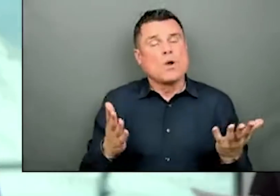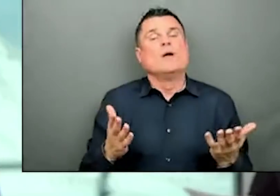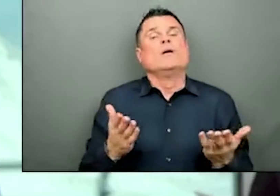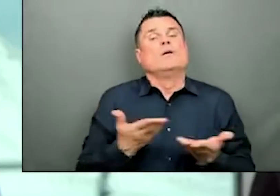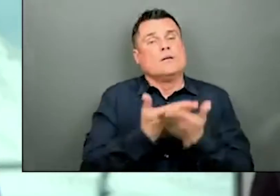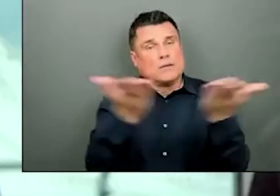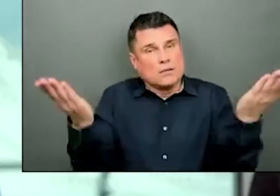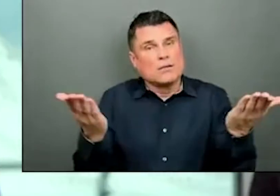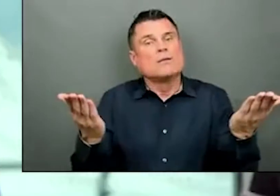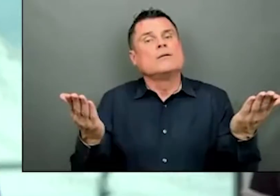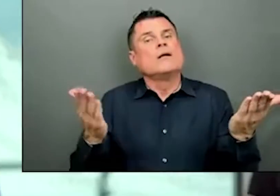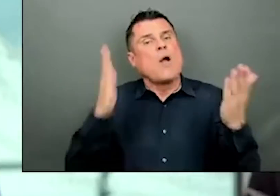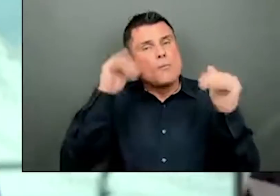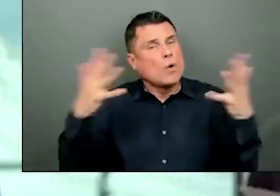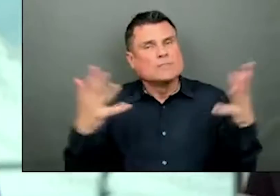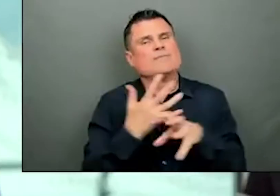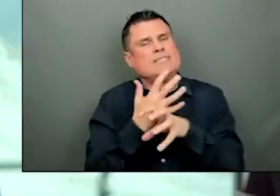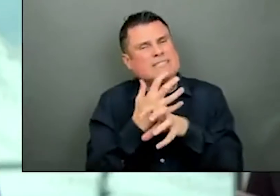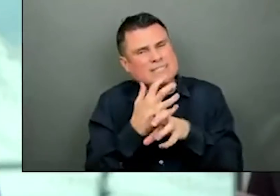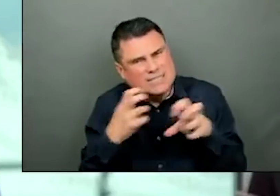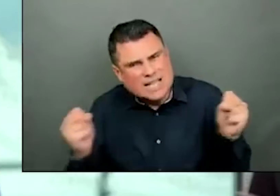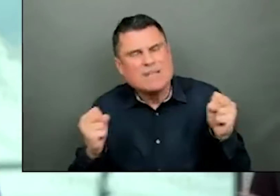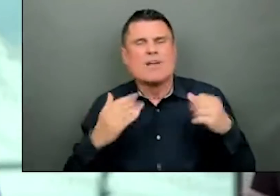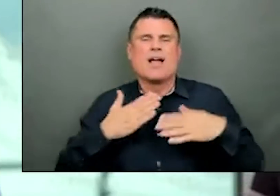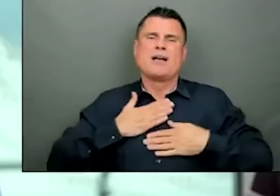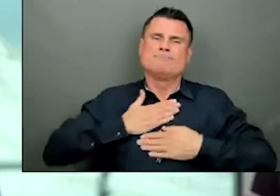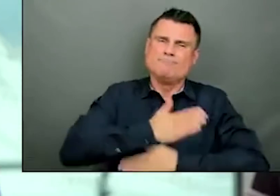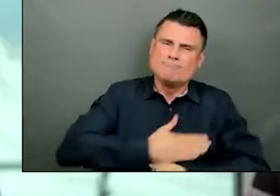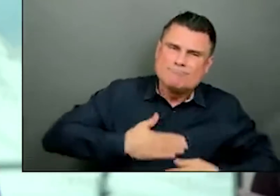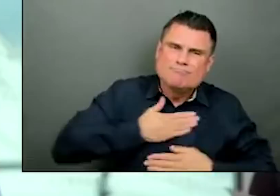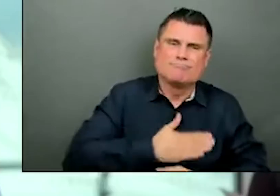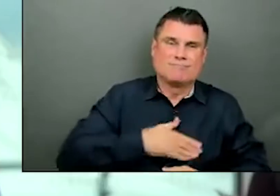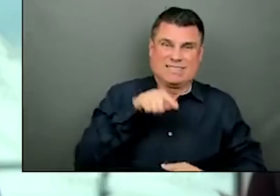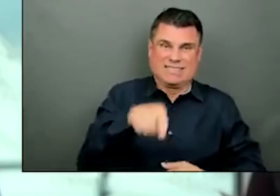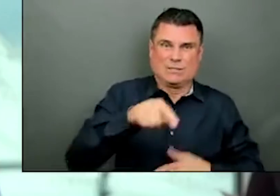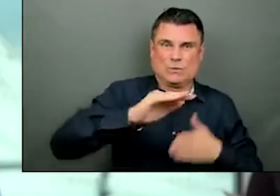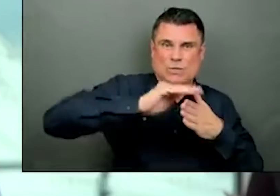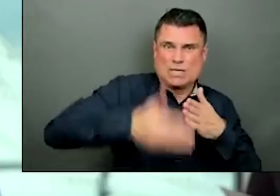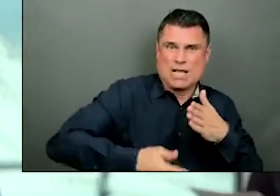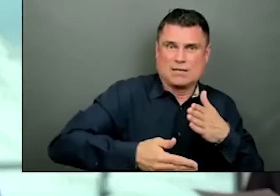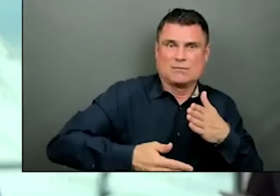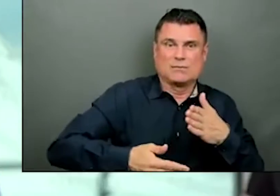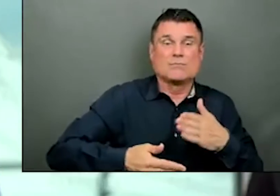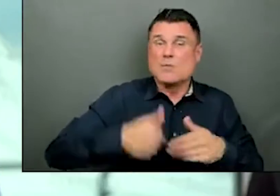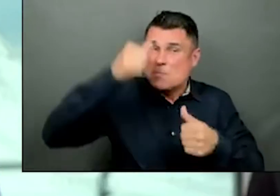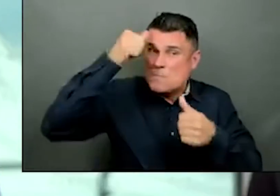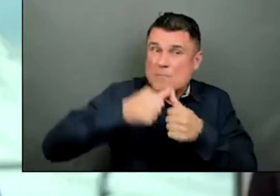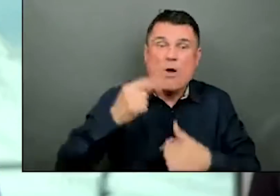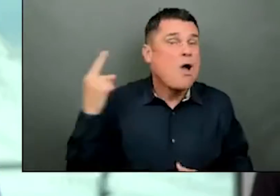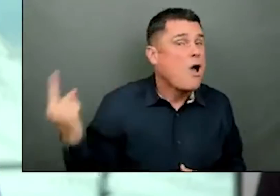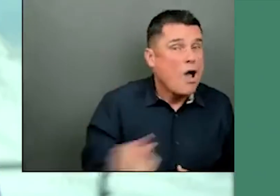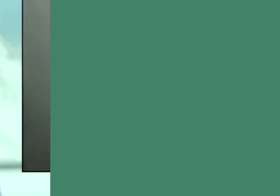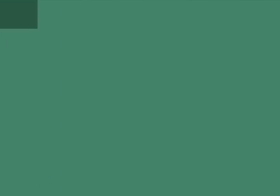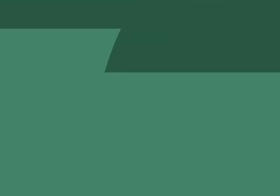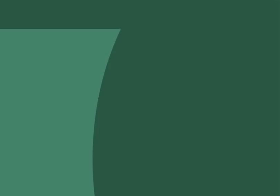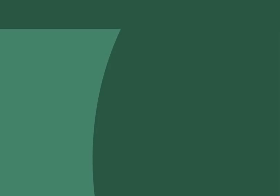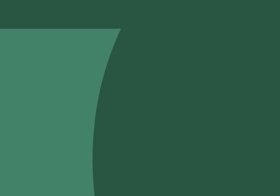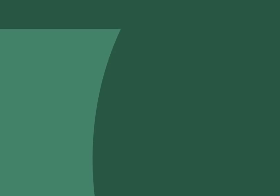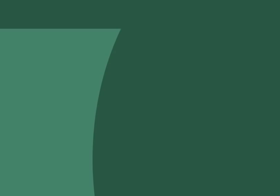weekend, and please remember to be kind to each other, to be calm, and to stay safe.